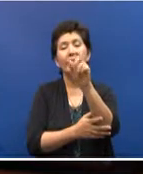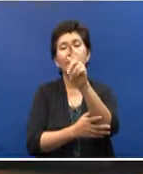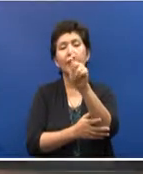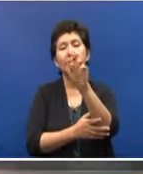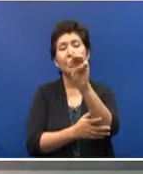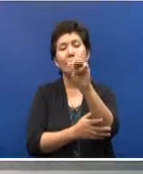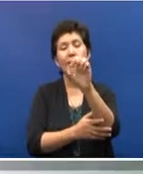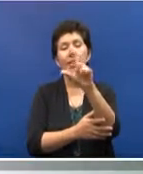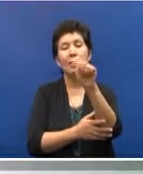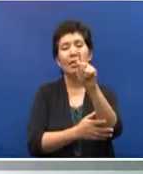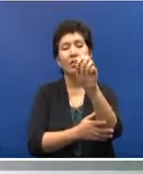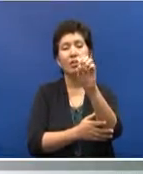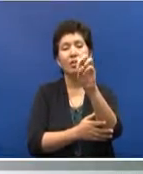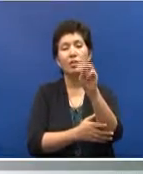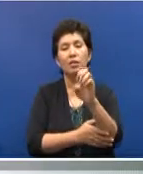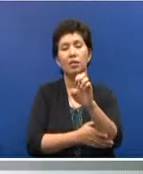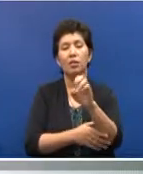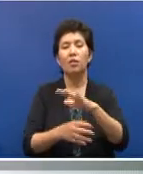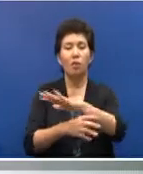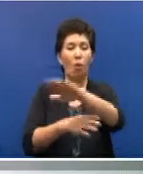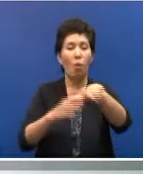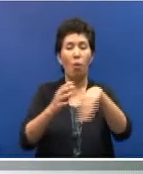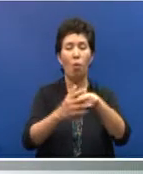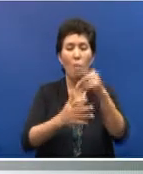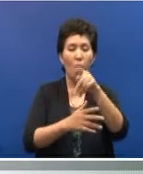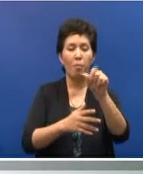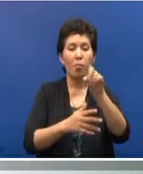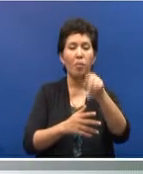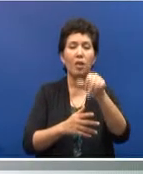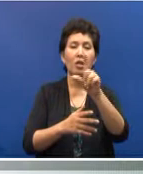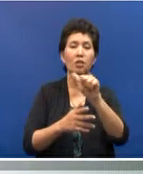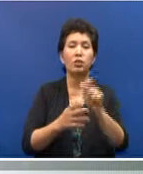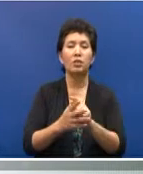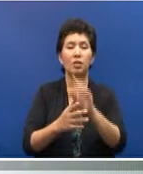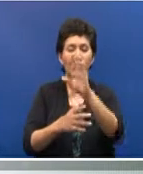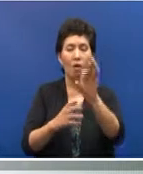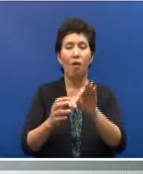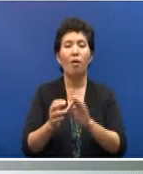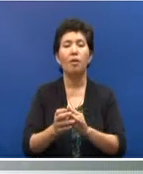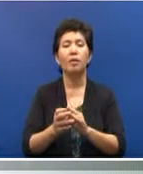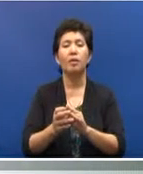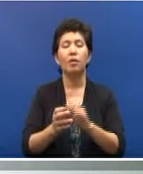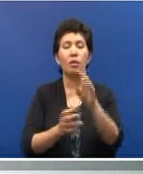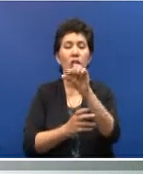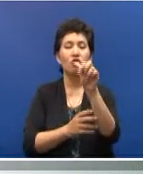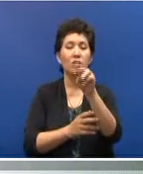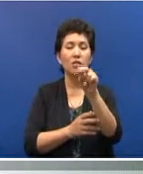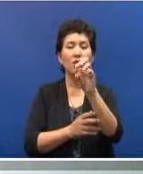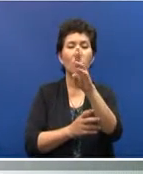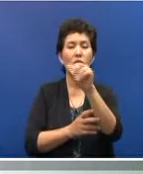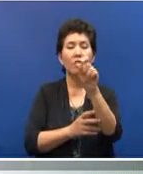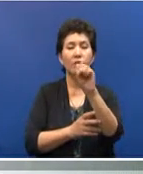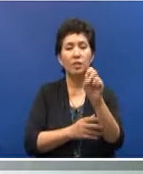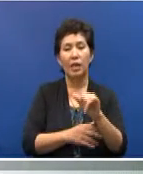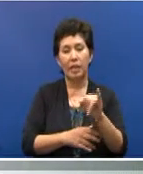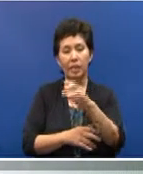to the exterminations of the whole populations, or also can be considered as genocide. Okay,